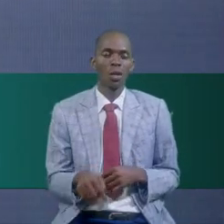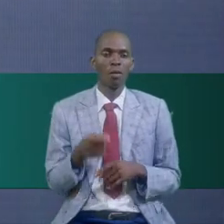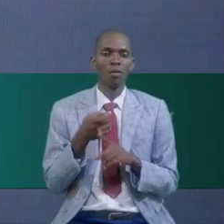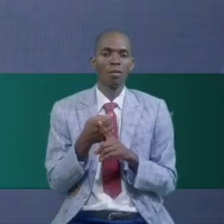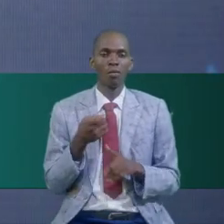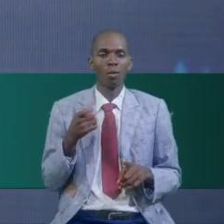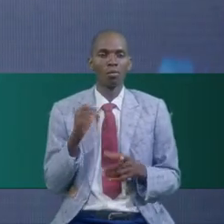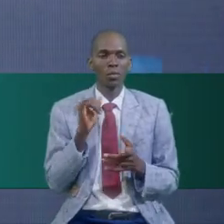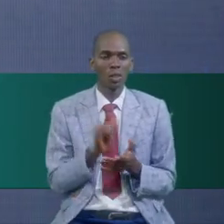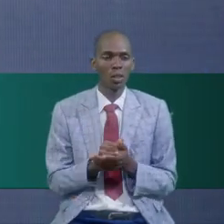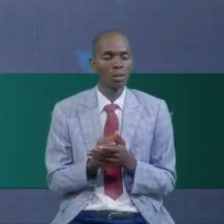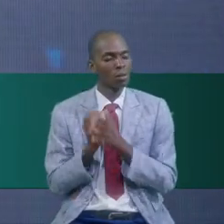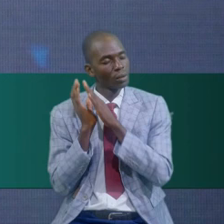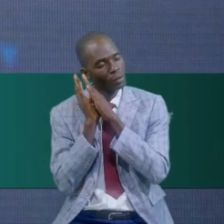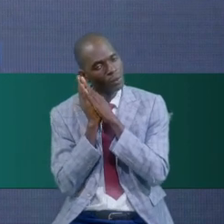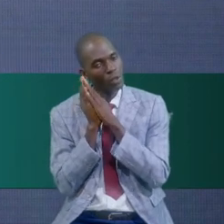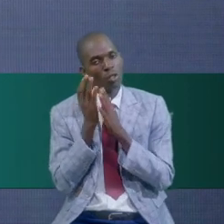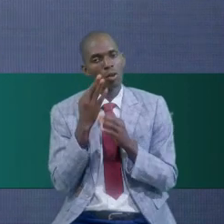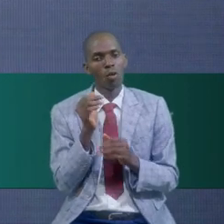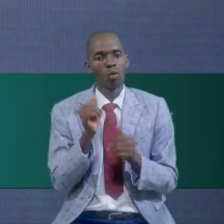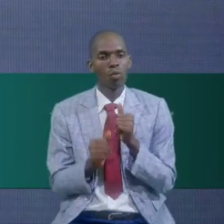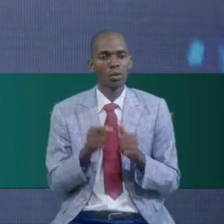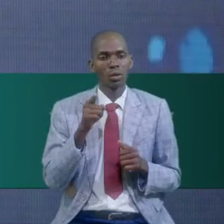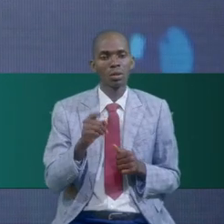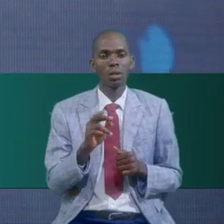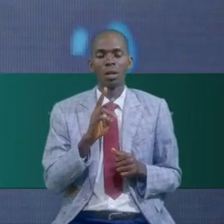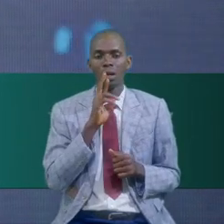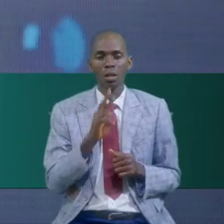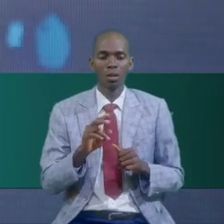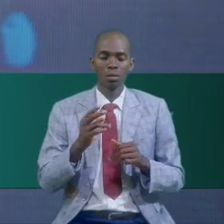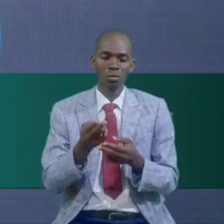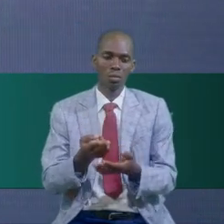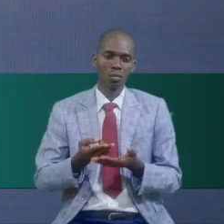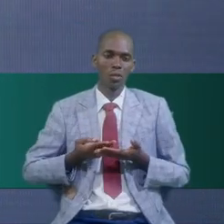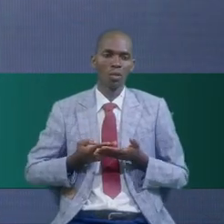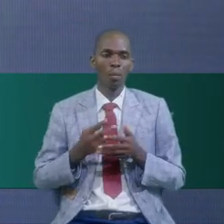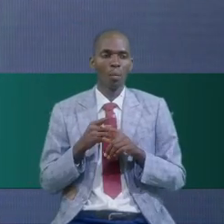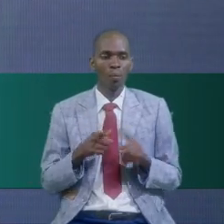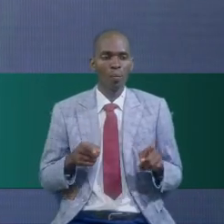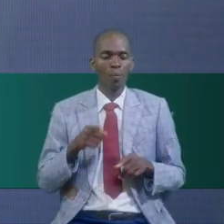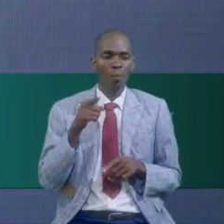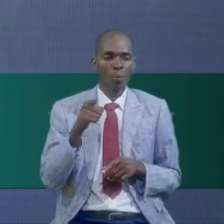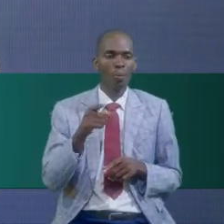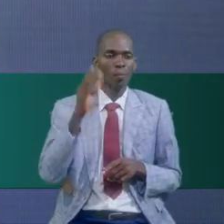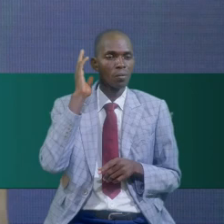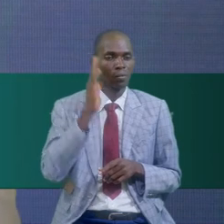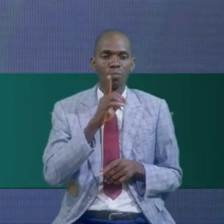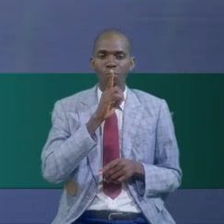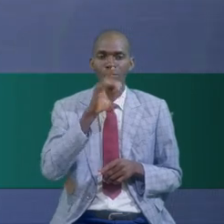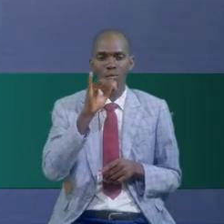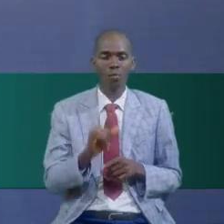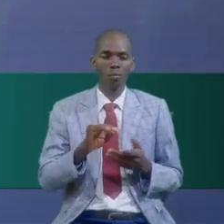that bed on which thou art gone up, but shall surely